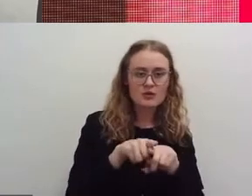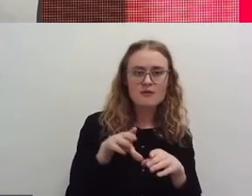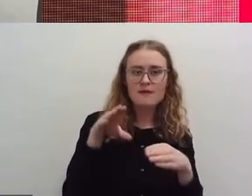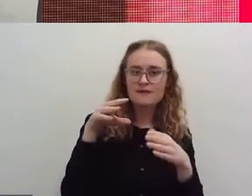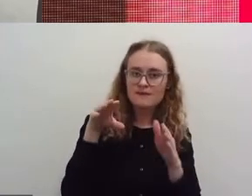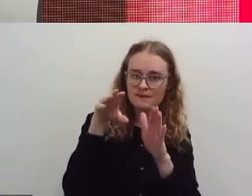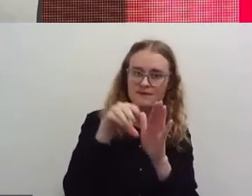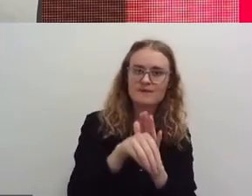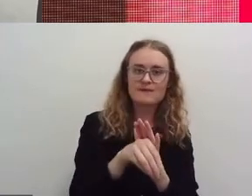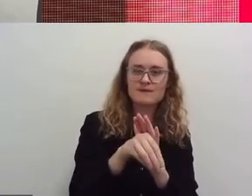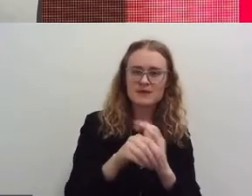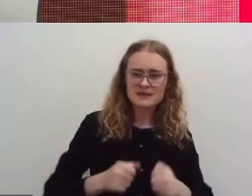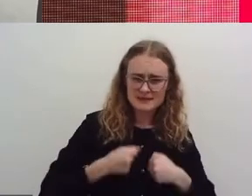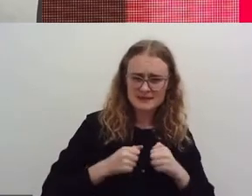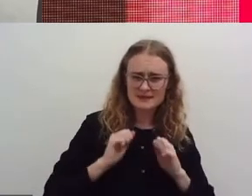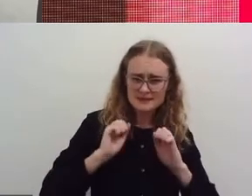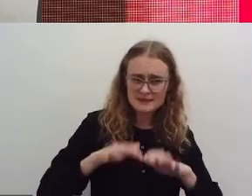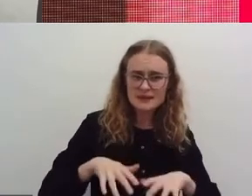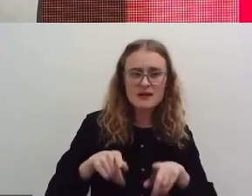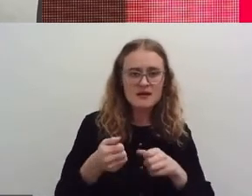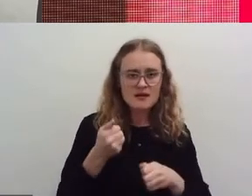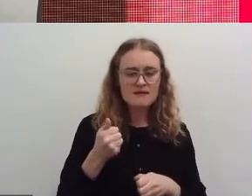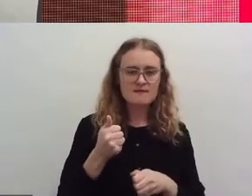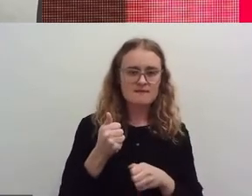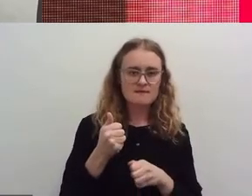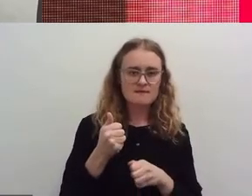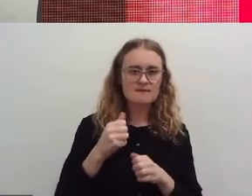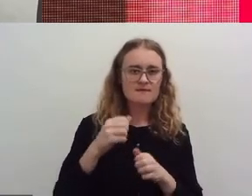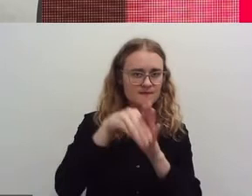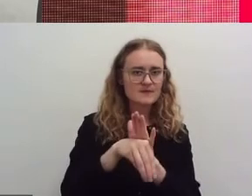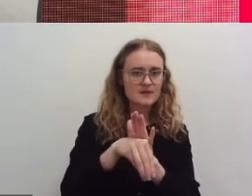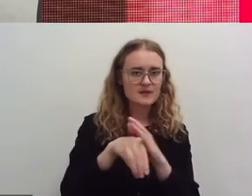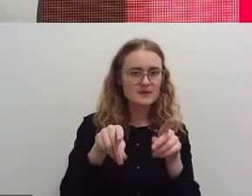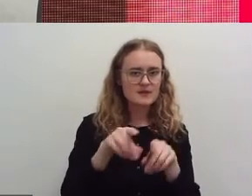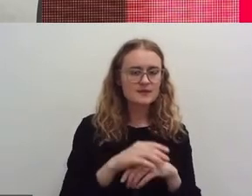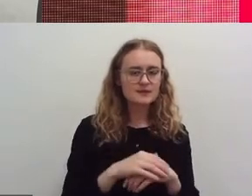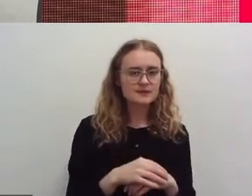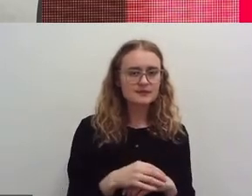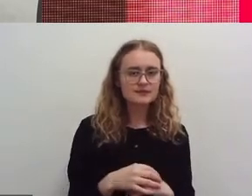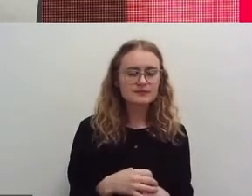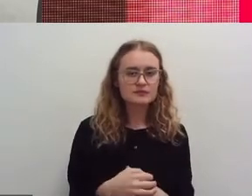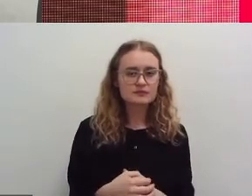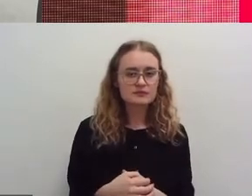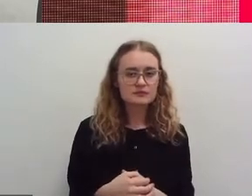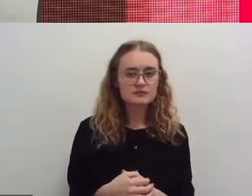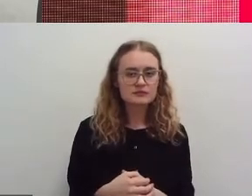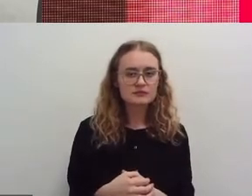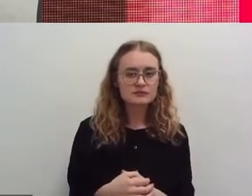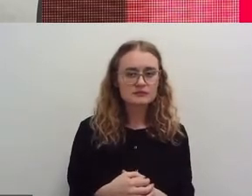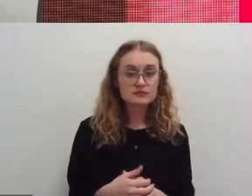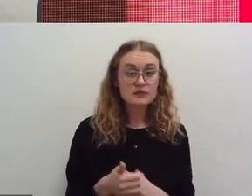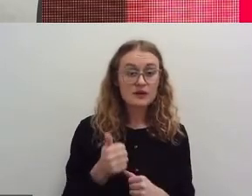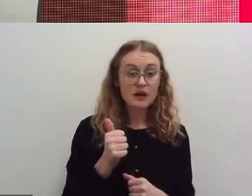way how politics is the art of compromise indeed? So is it possible to find a sustainable